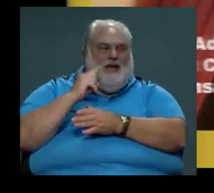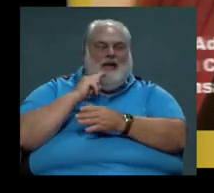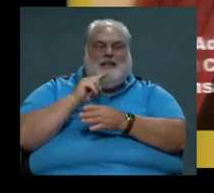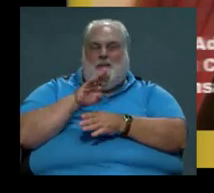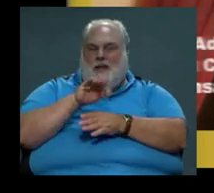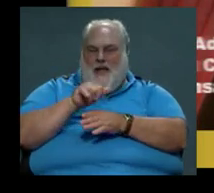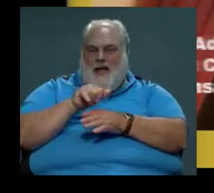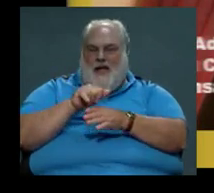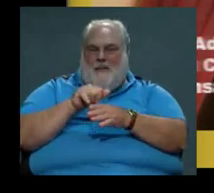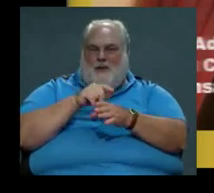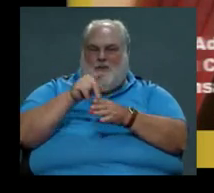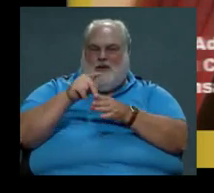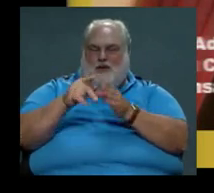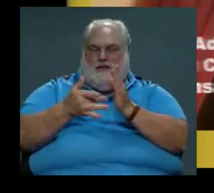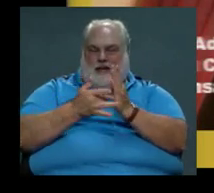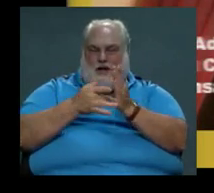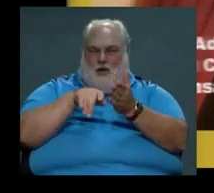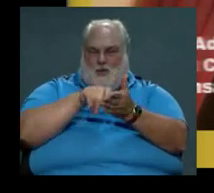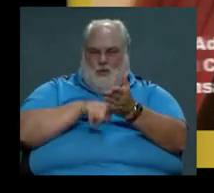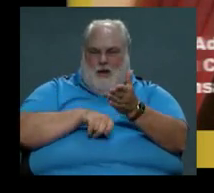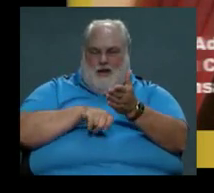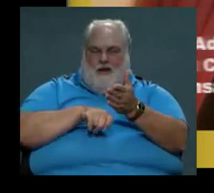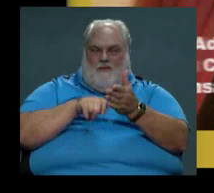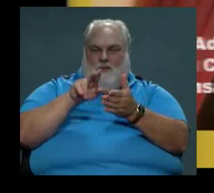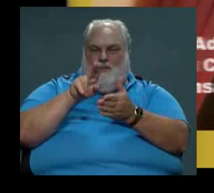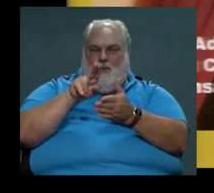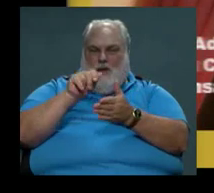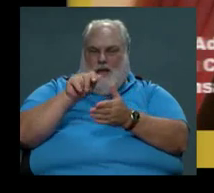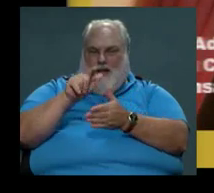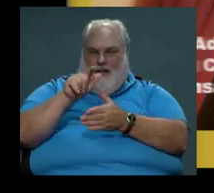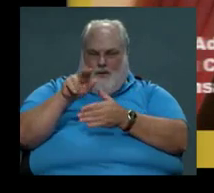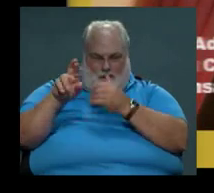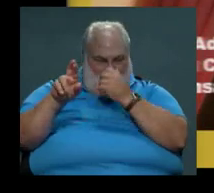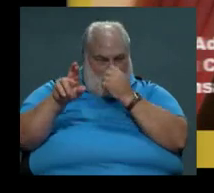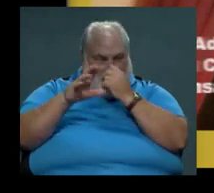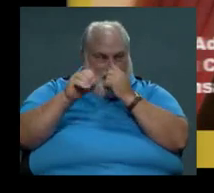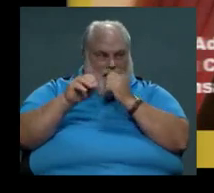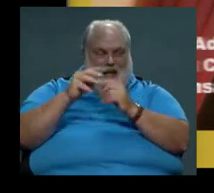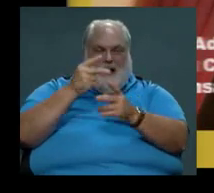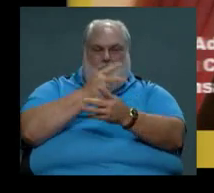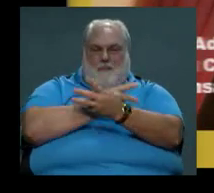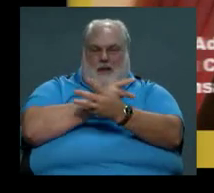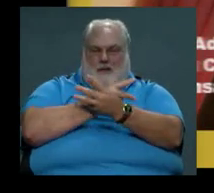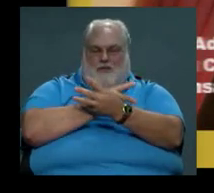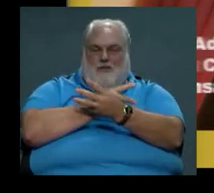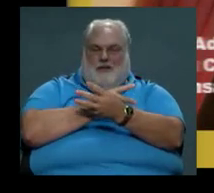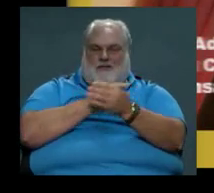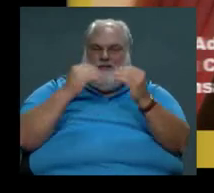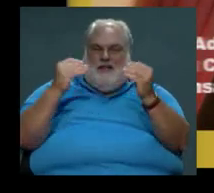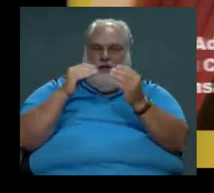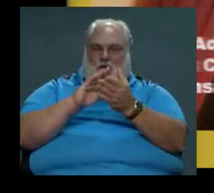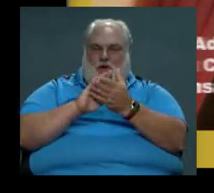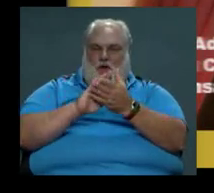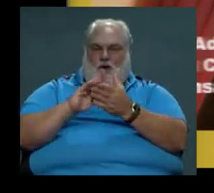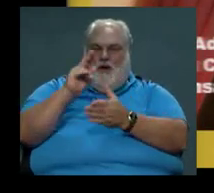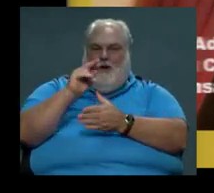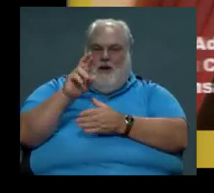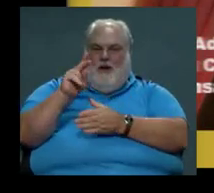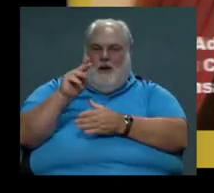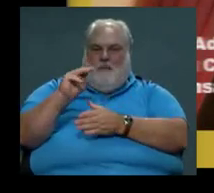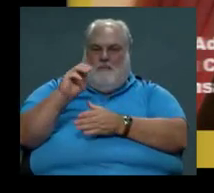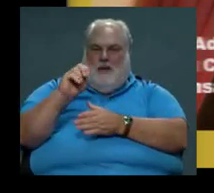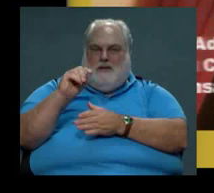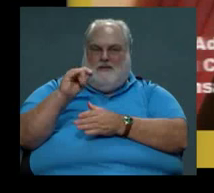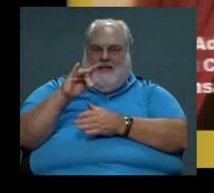of Arts in Professional and Technical Writing from the University of Arkansas at Little Rock and a Master's of Arts in Teaching from the University of Arkansas at